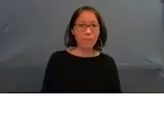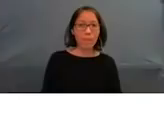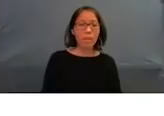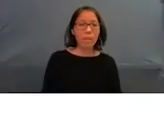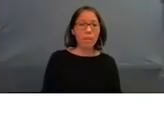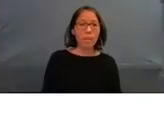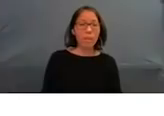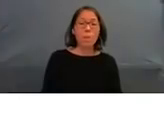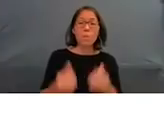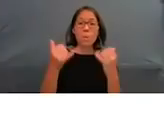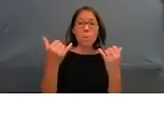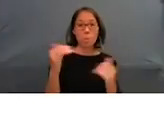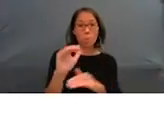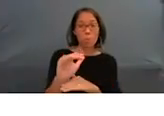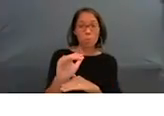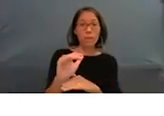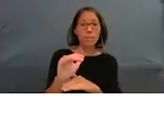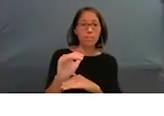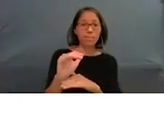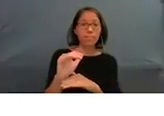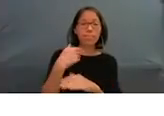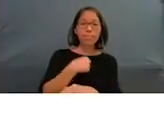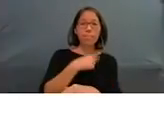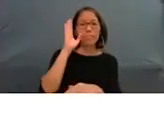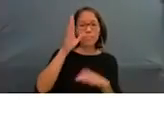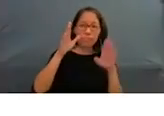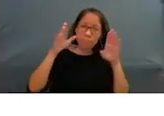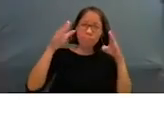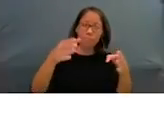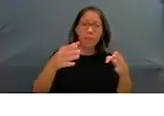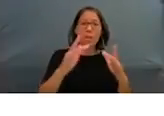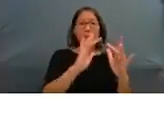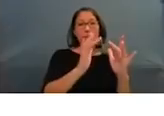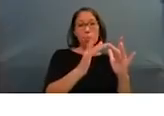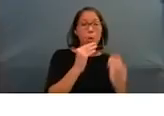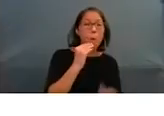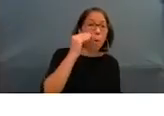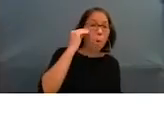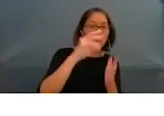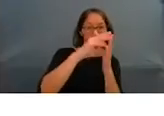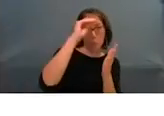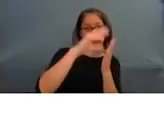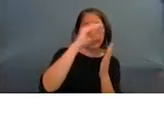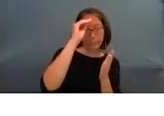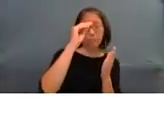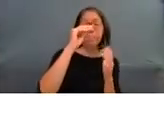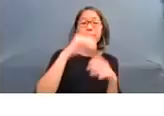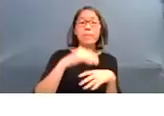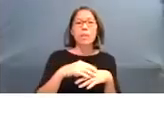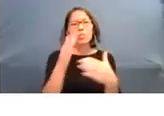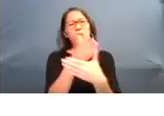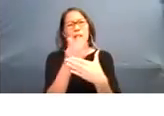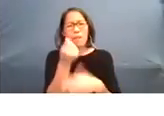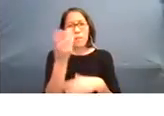So tonight, we are going to focus on the virtual at-home learning choice. And just to share with you a few